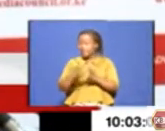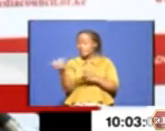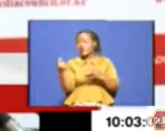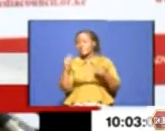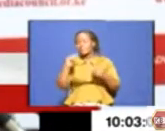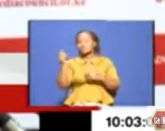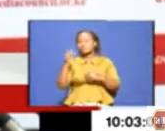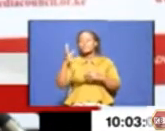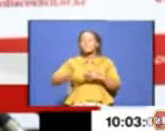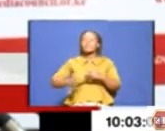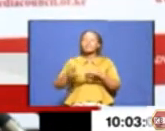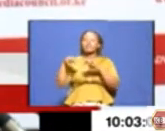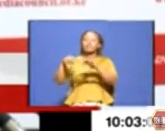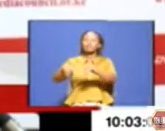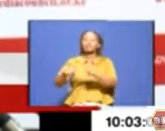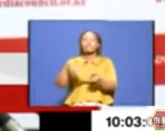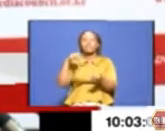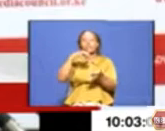positions.